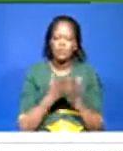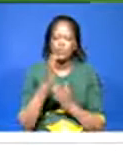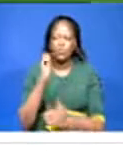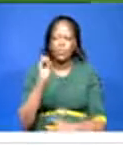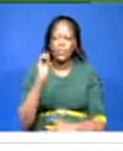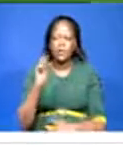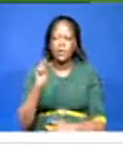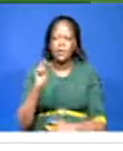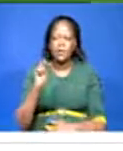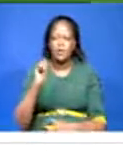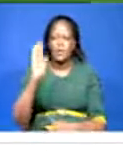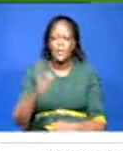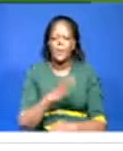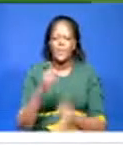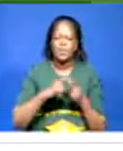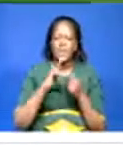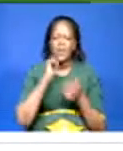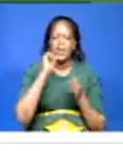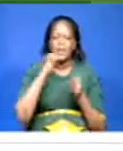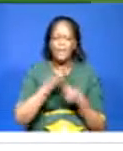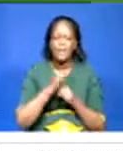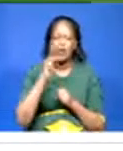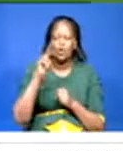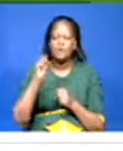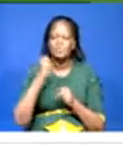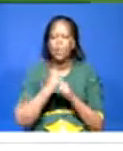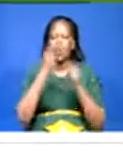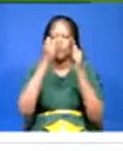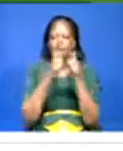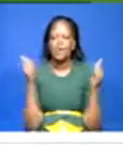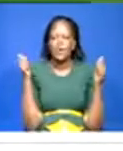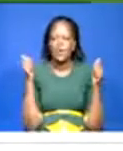actually enable Konza to operate at optimal capacity levels, Mr. Chairman.